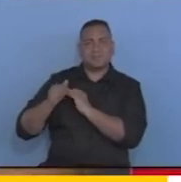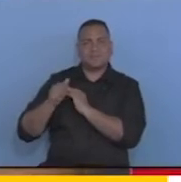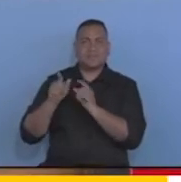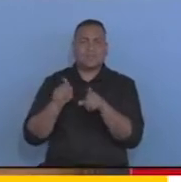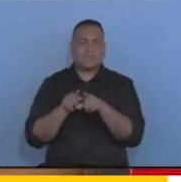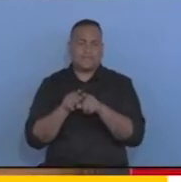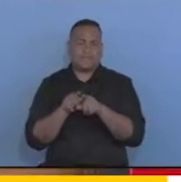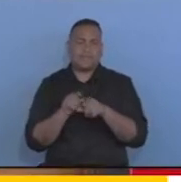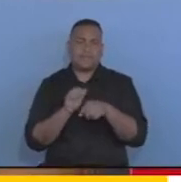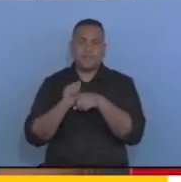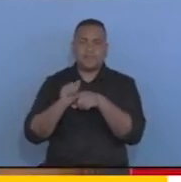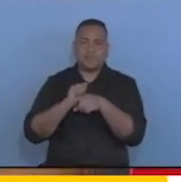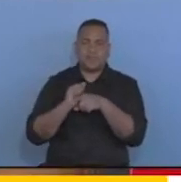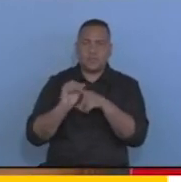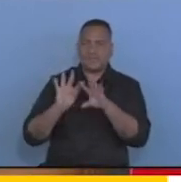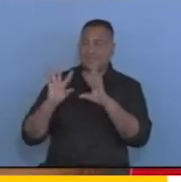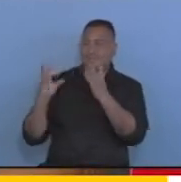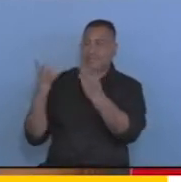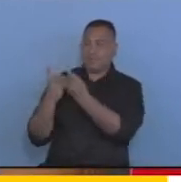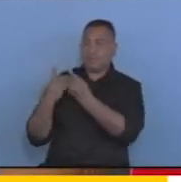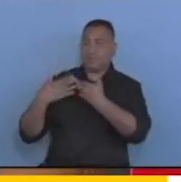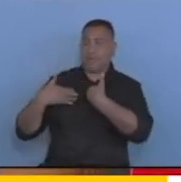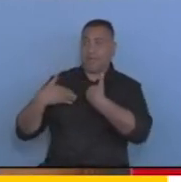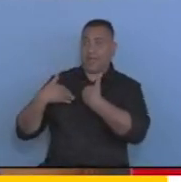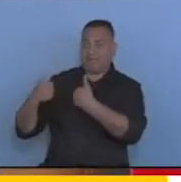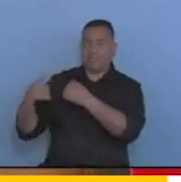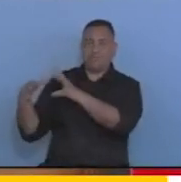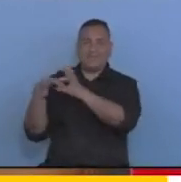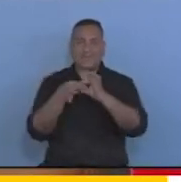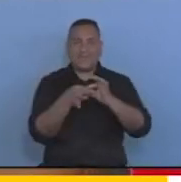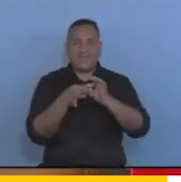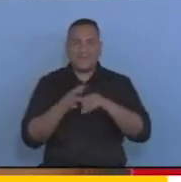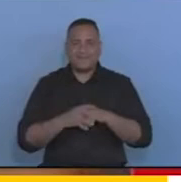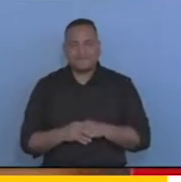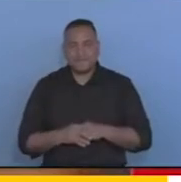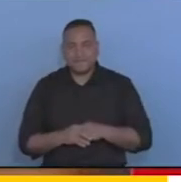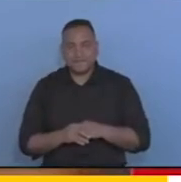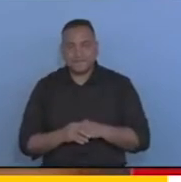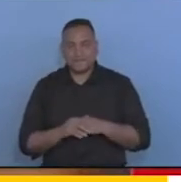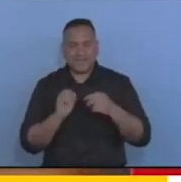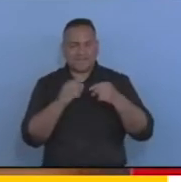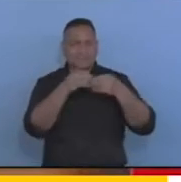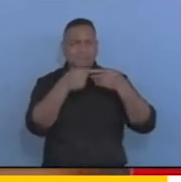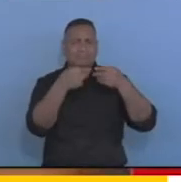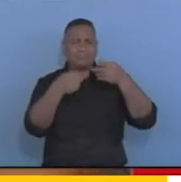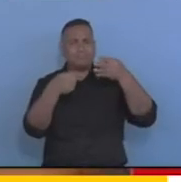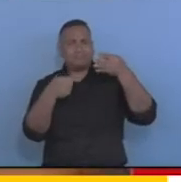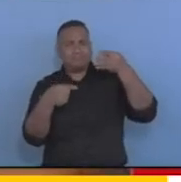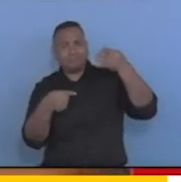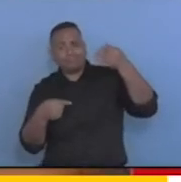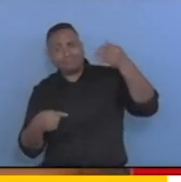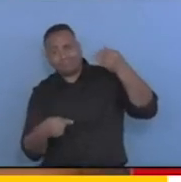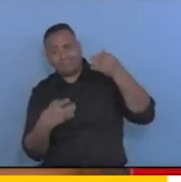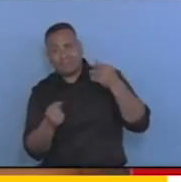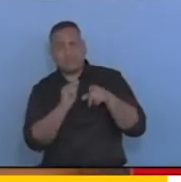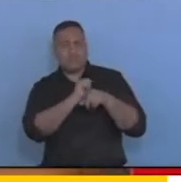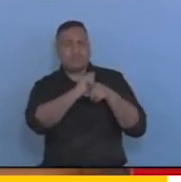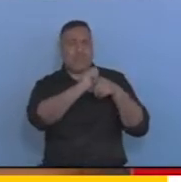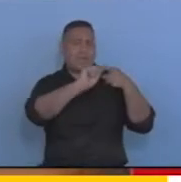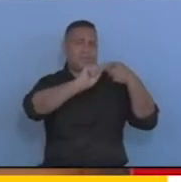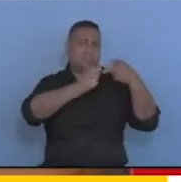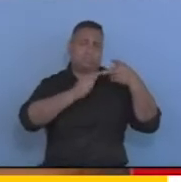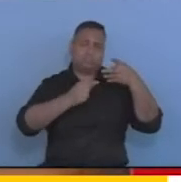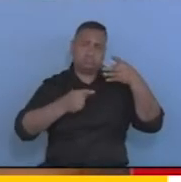of Health. We are doing so many different training initiatives, and that is all to